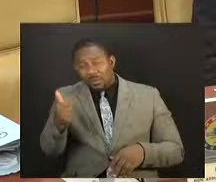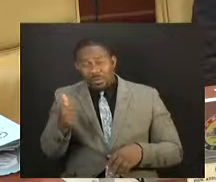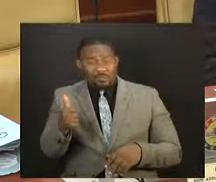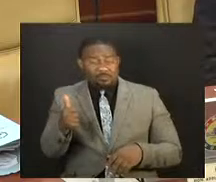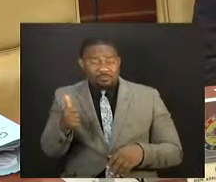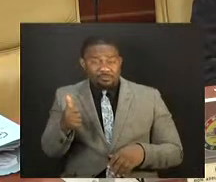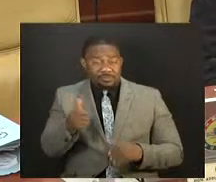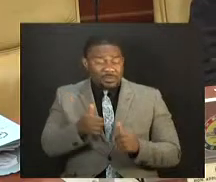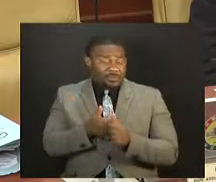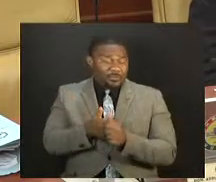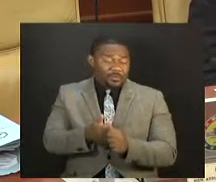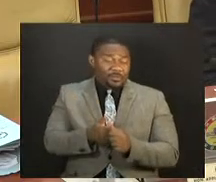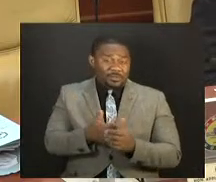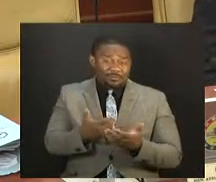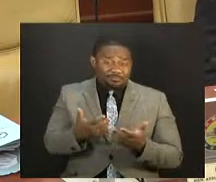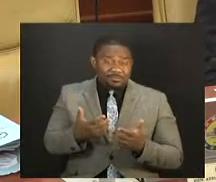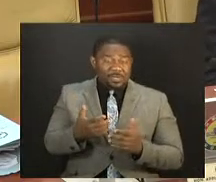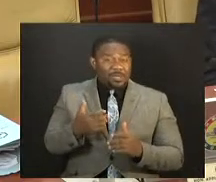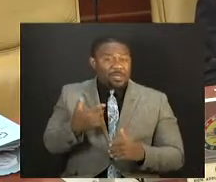rules.